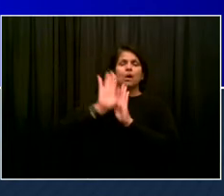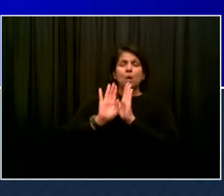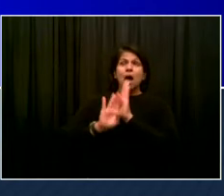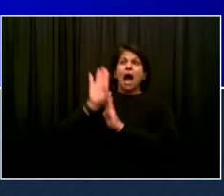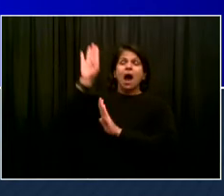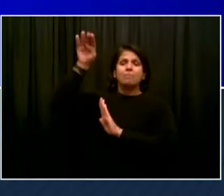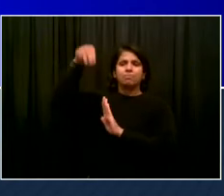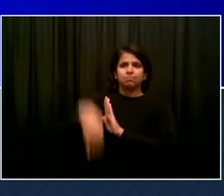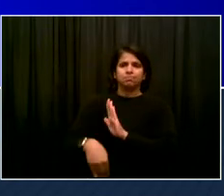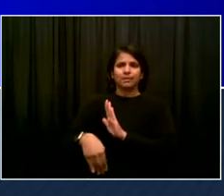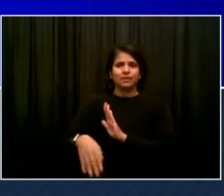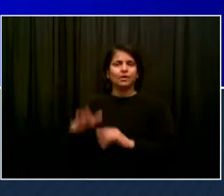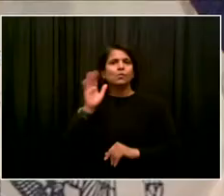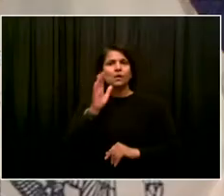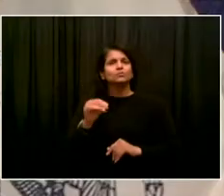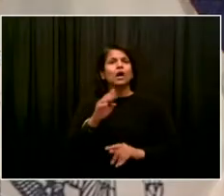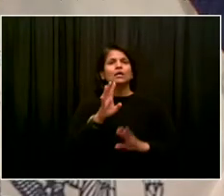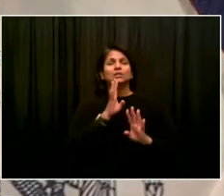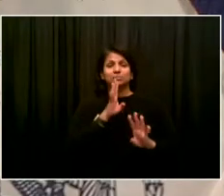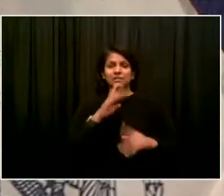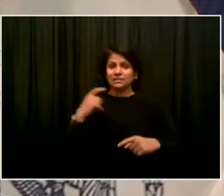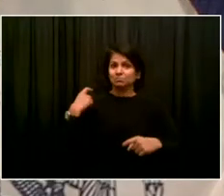our schools safe and the new measures we announced today.